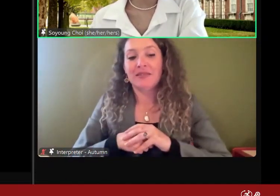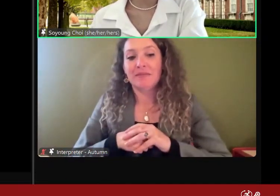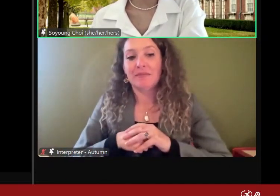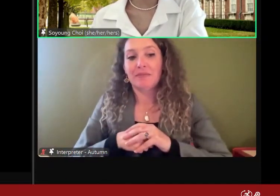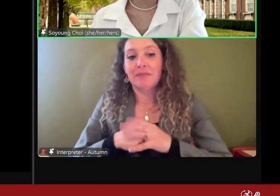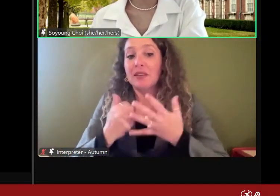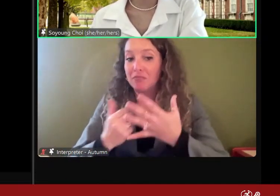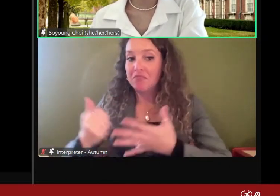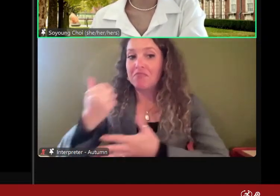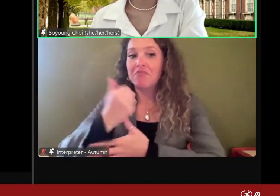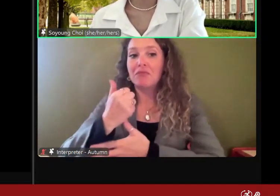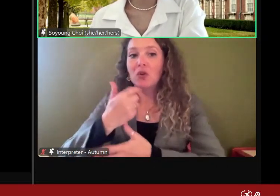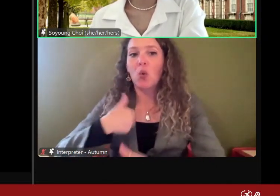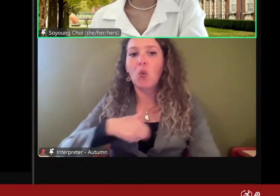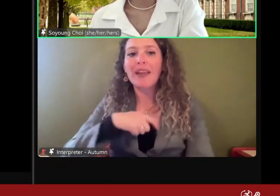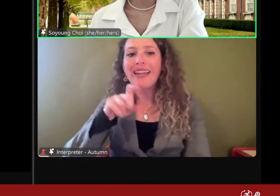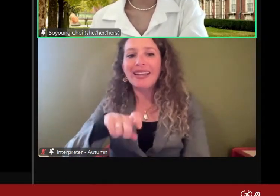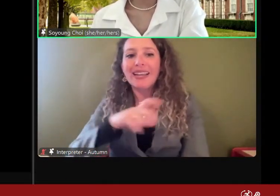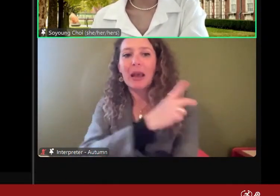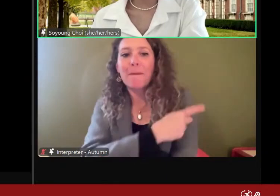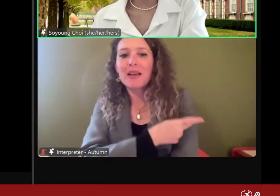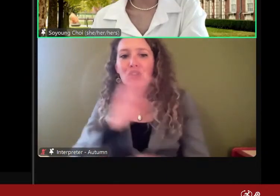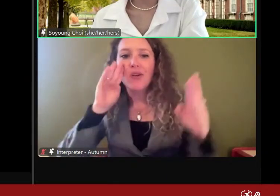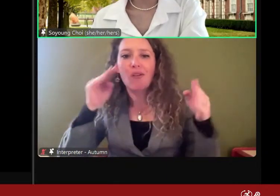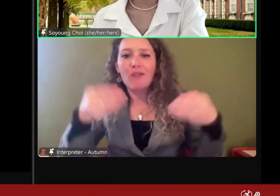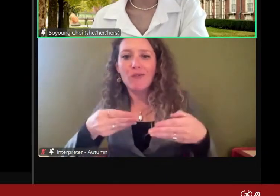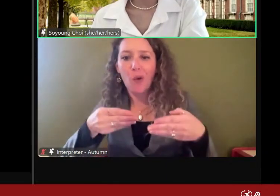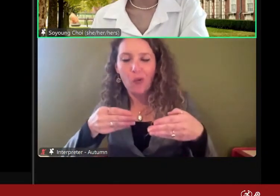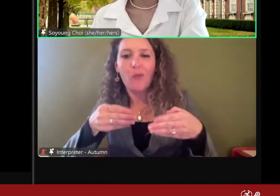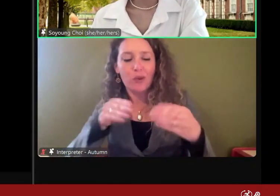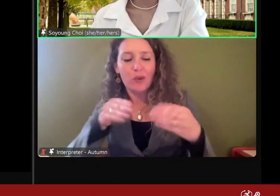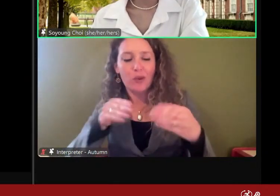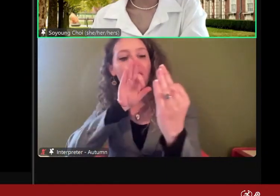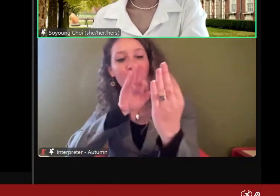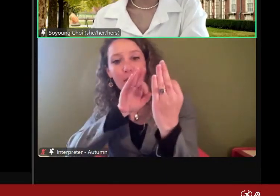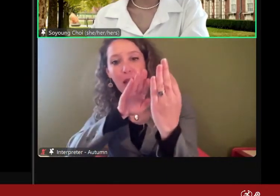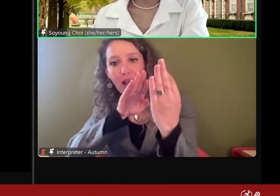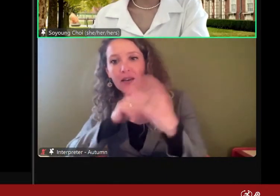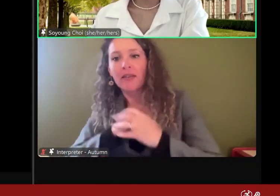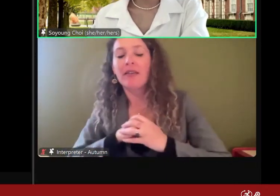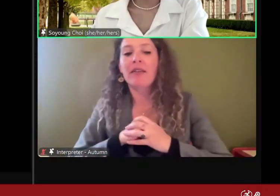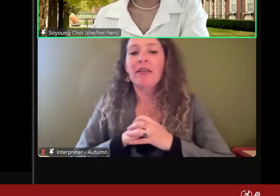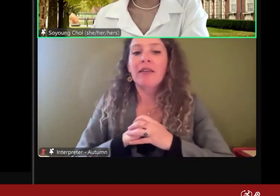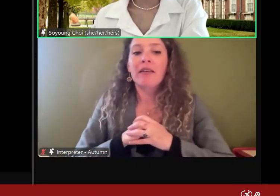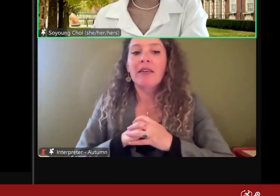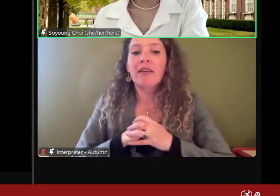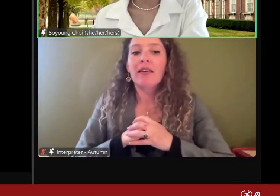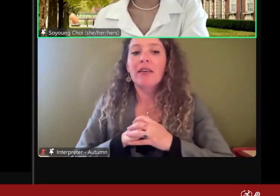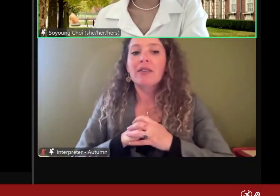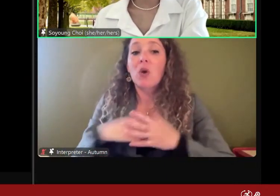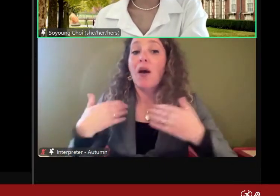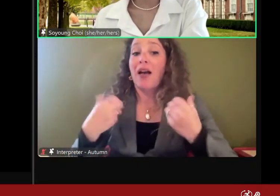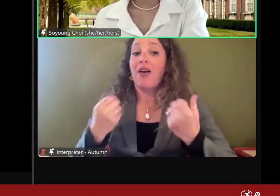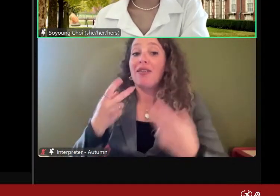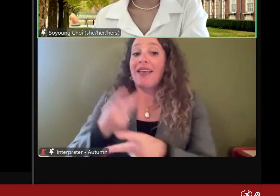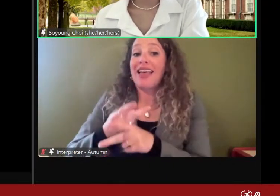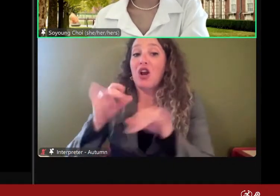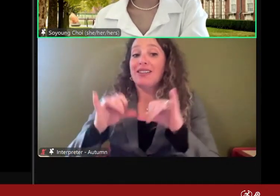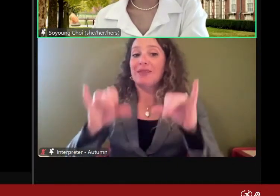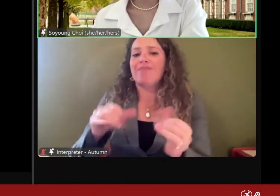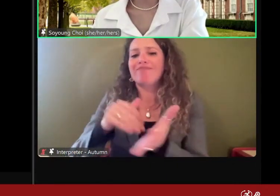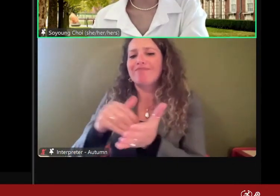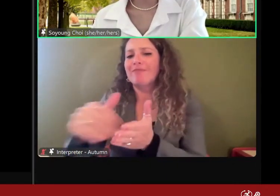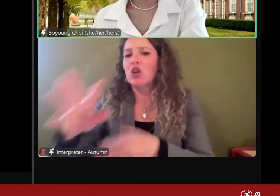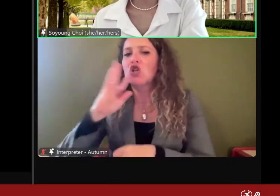patient-centered feedback loops. Healthcare systems often talk about patient-centered care,